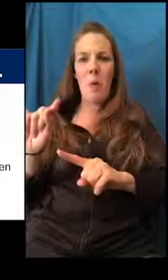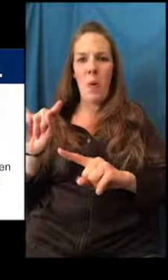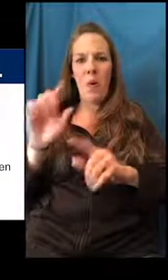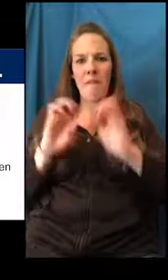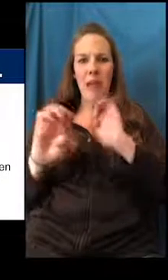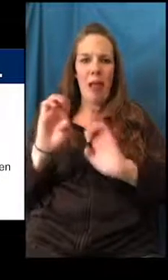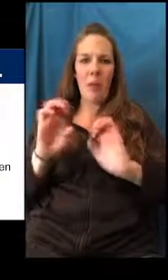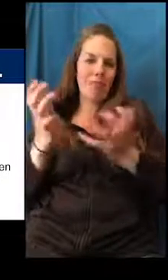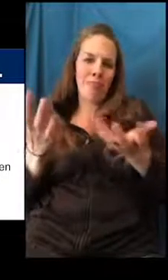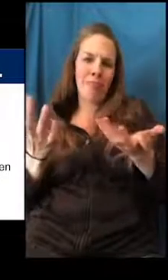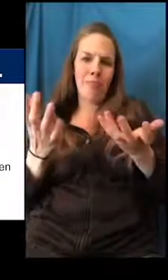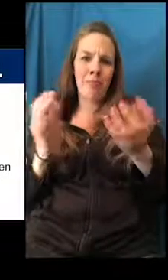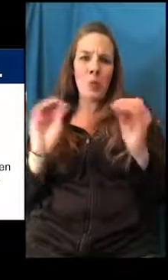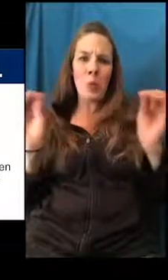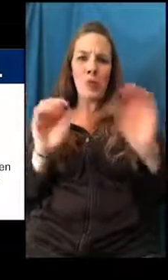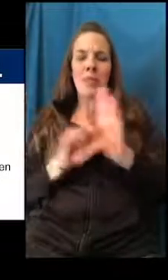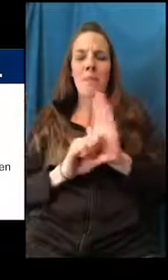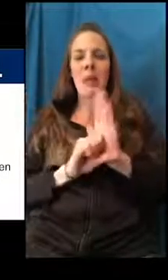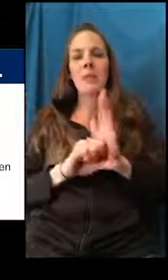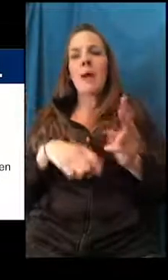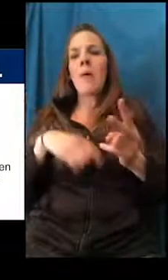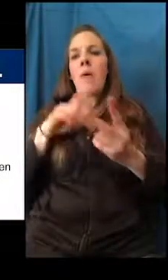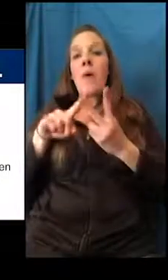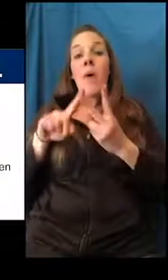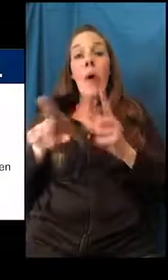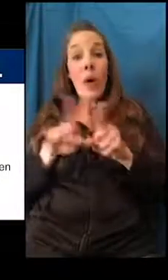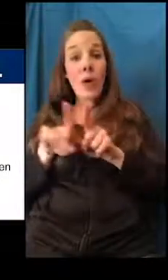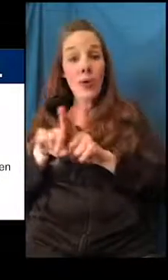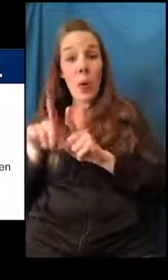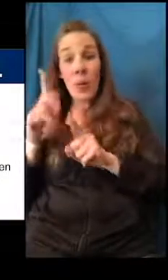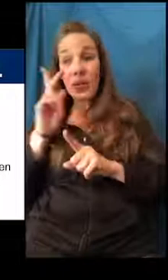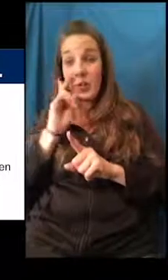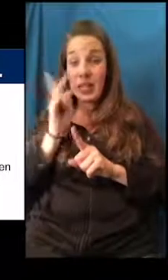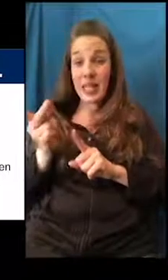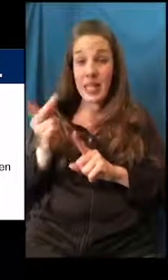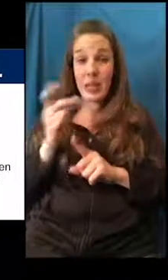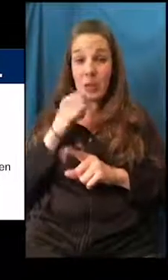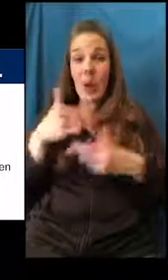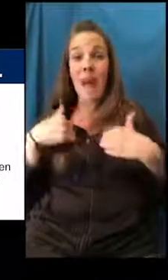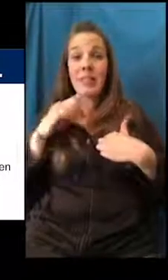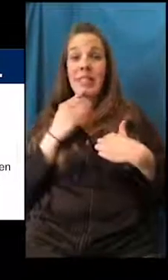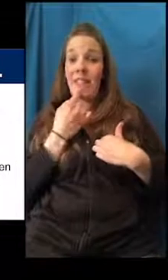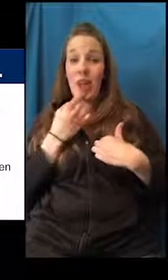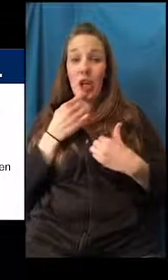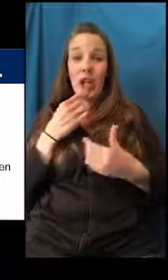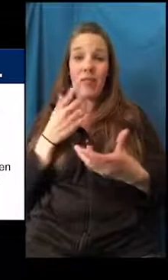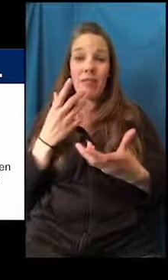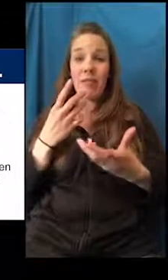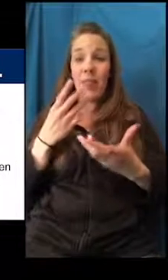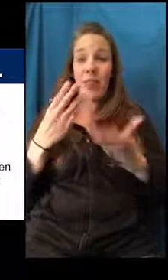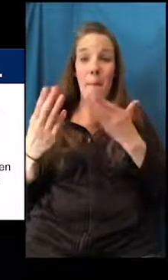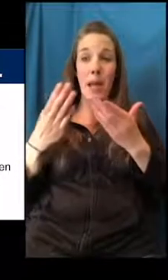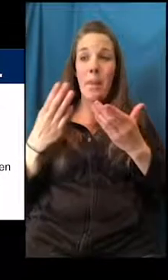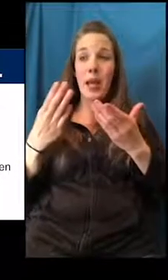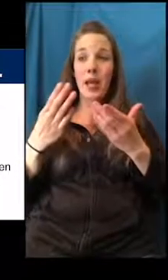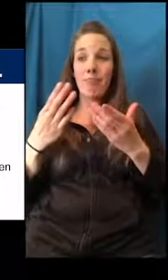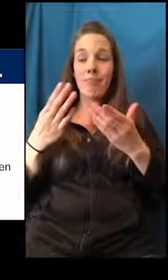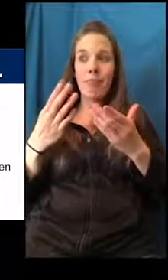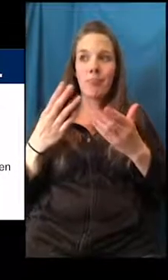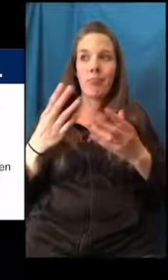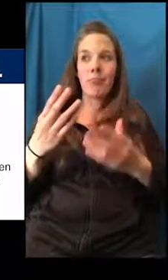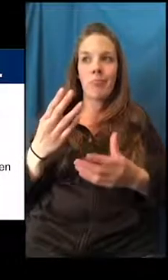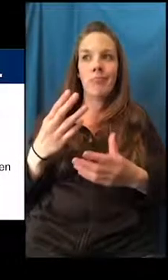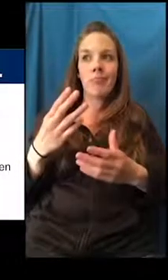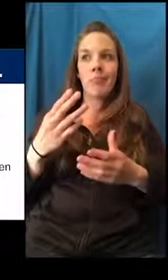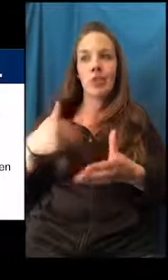be seen, but also when they are seen, they don't have severe enough symptoms that maybe would prompt us to test them